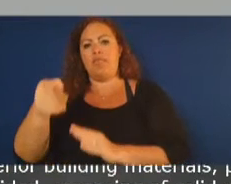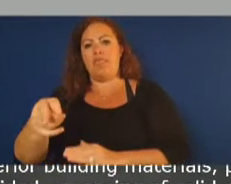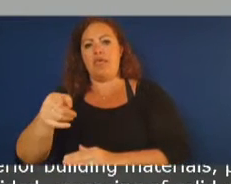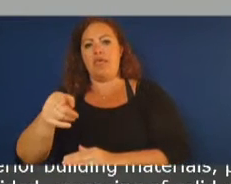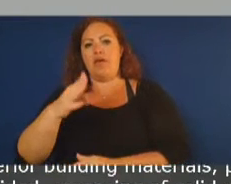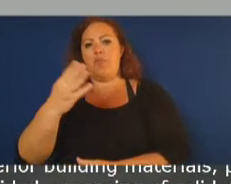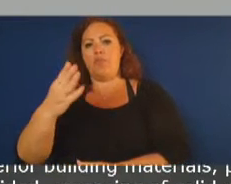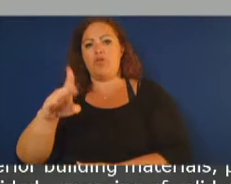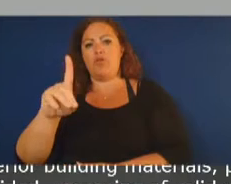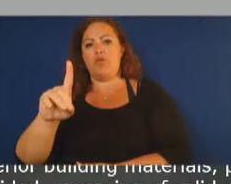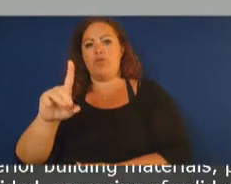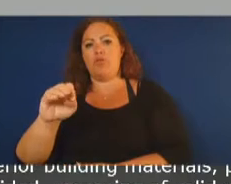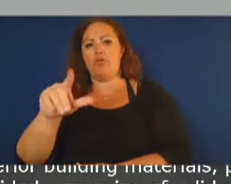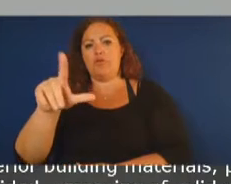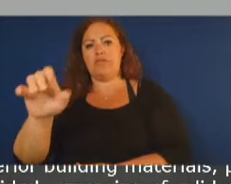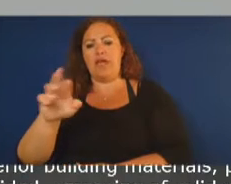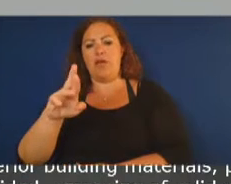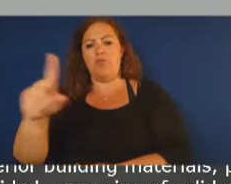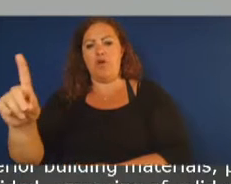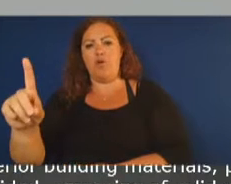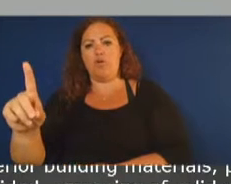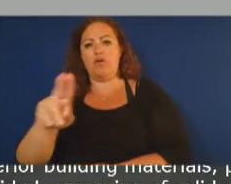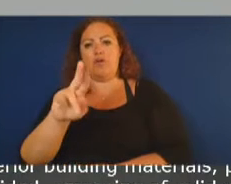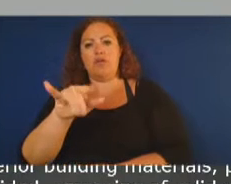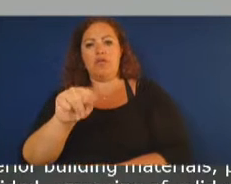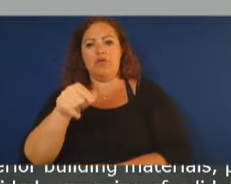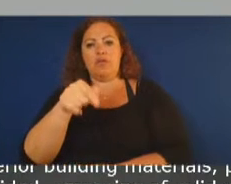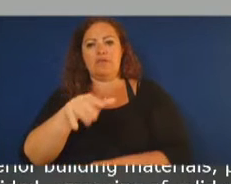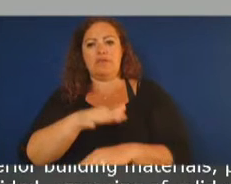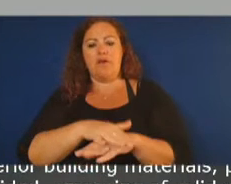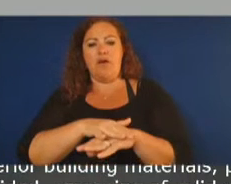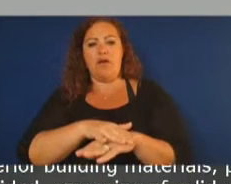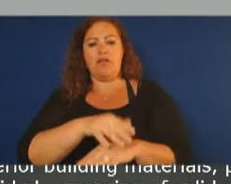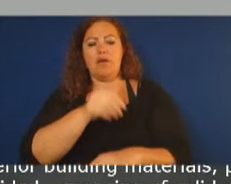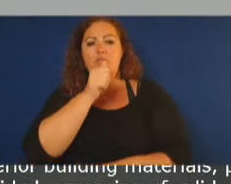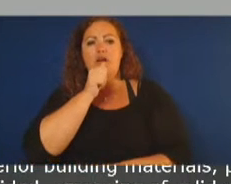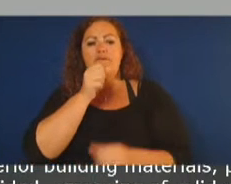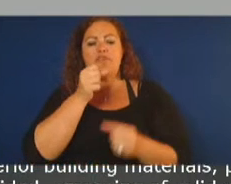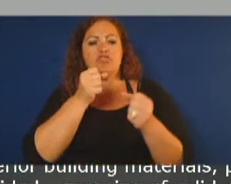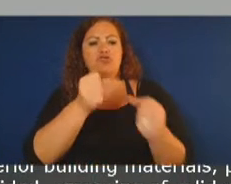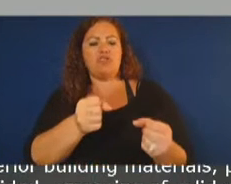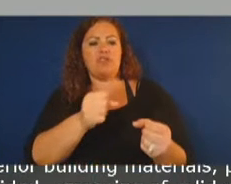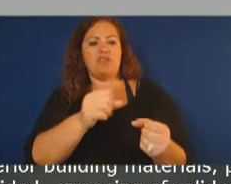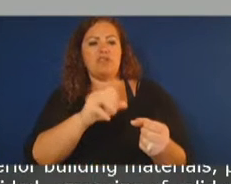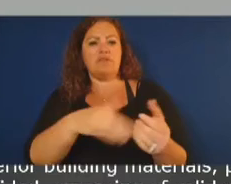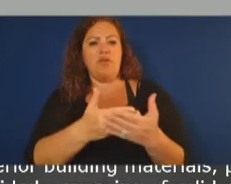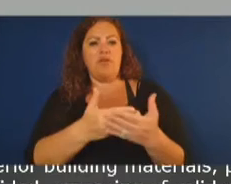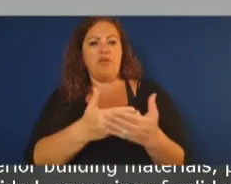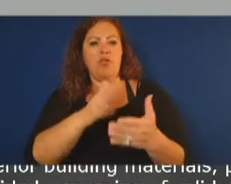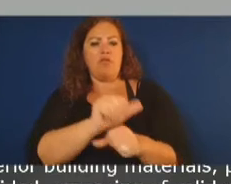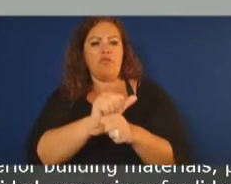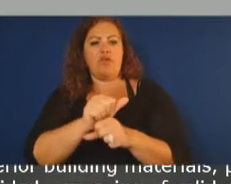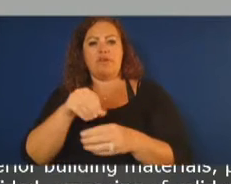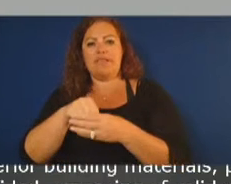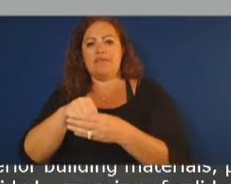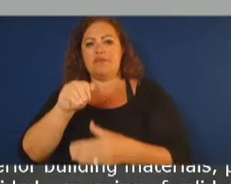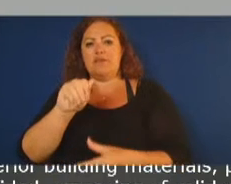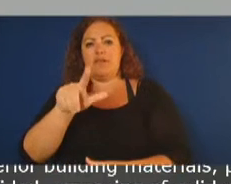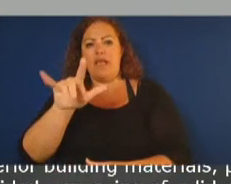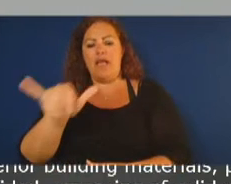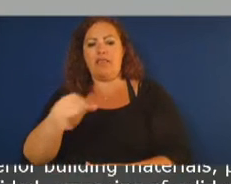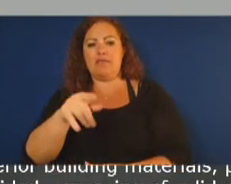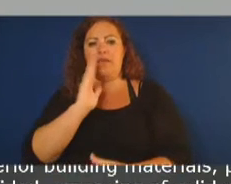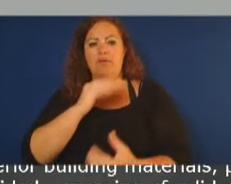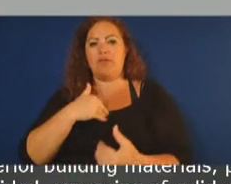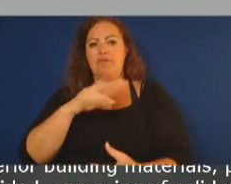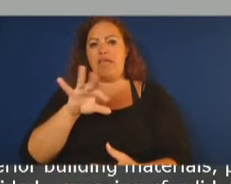Dale Road uh units are located along private Street and along nwork of internal alleys uh would install an 8ft planning strip and